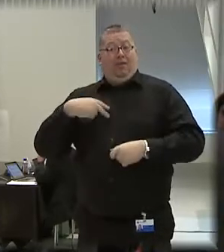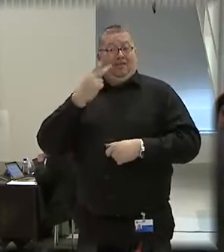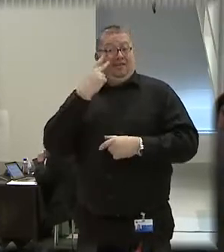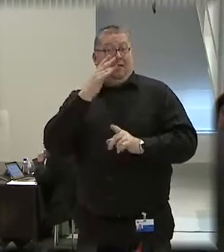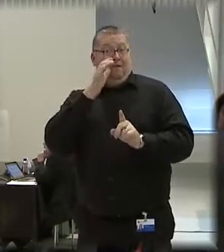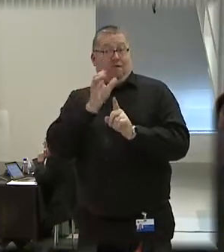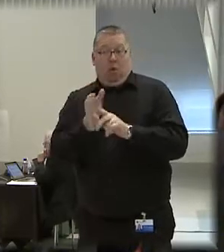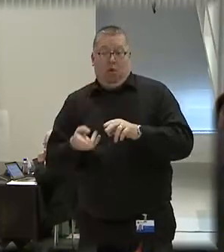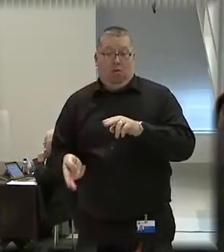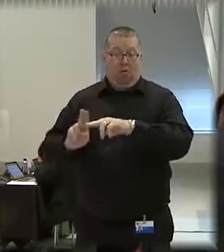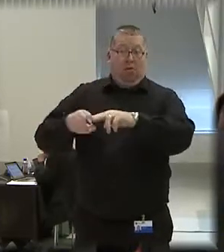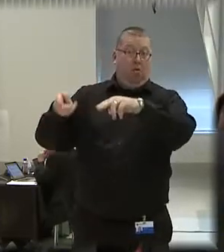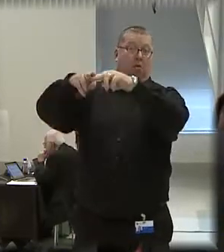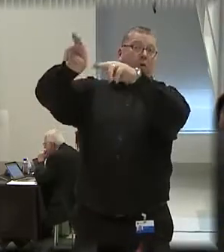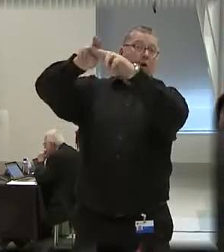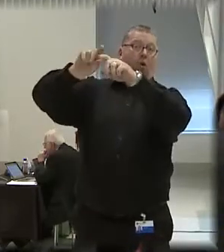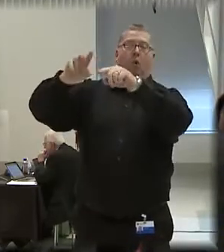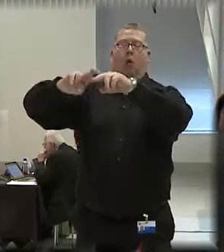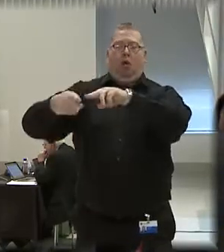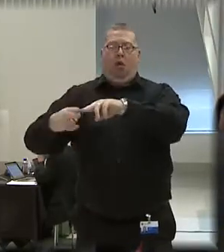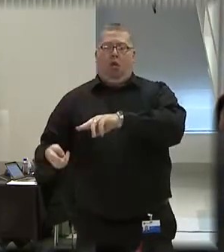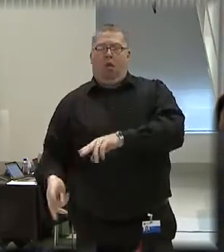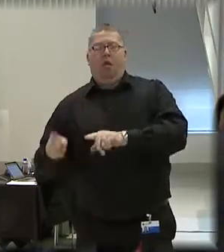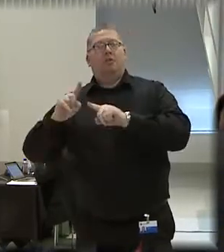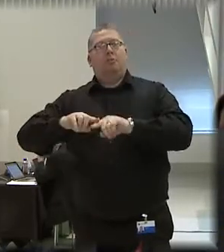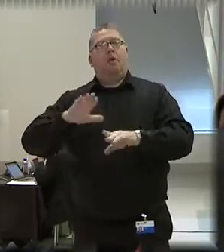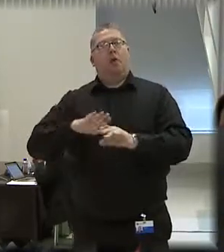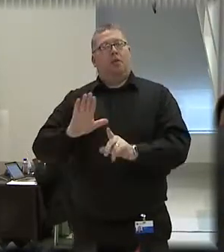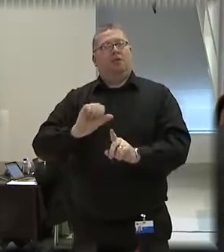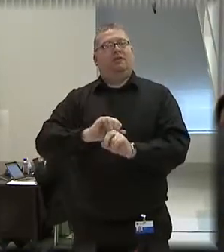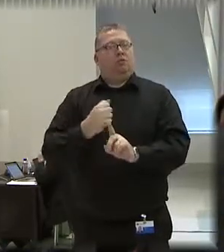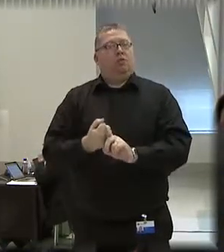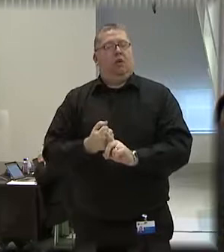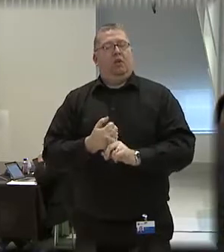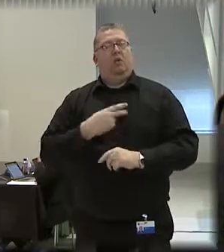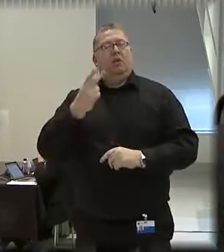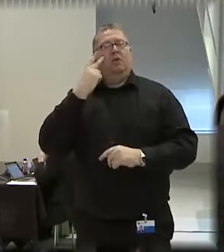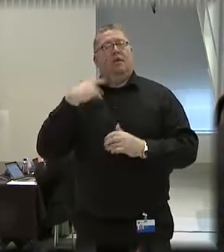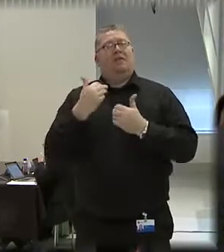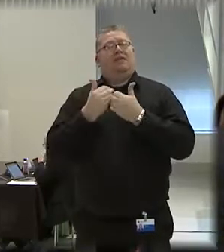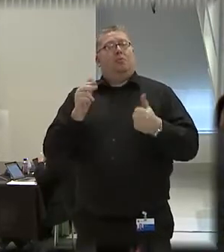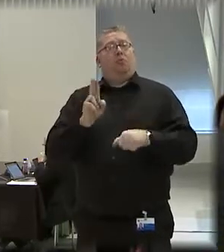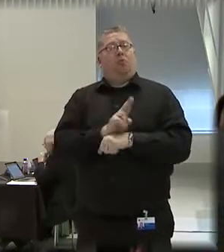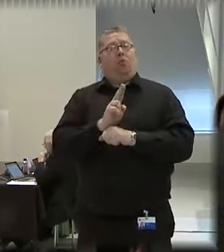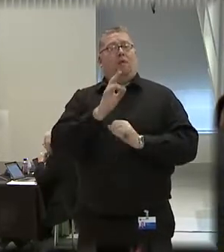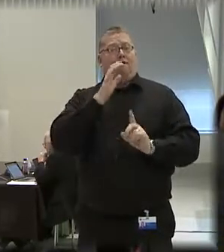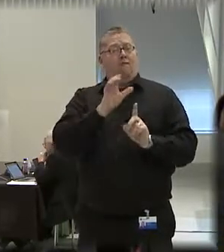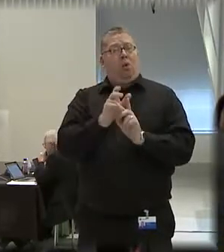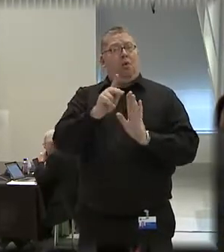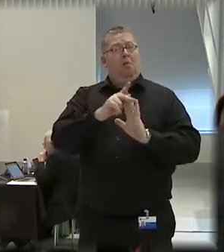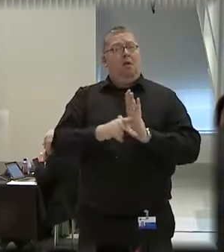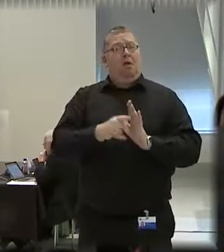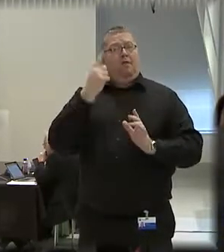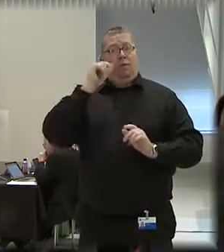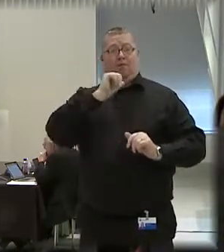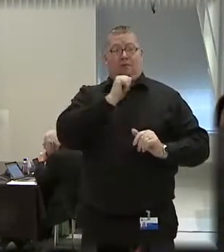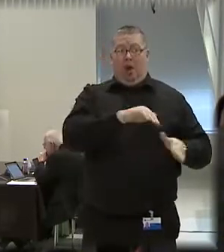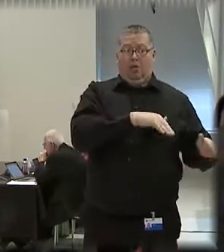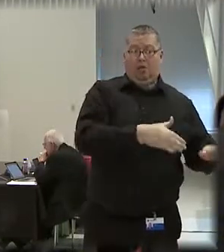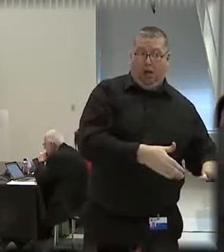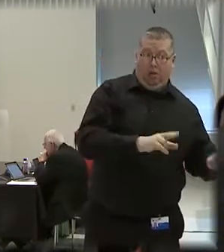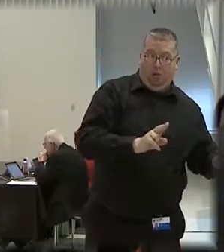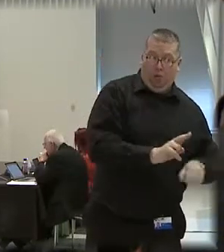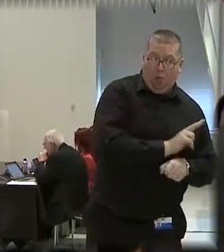and de-escalated according to a given situation. Having separate use of force policies for non-deadly and deadly